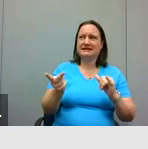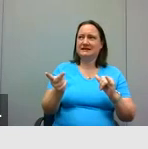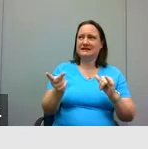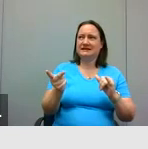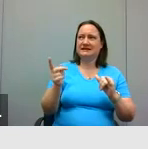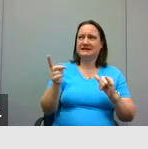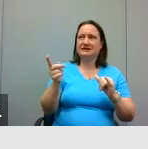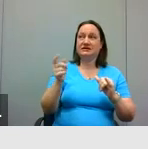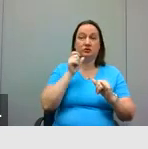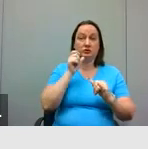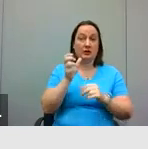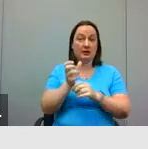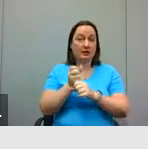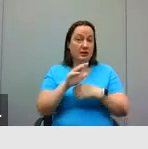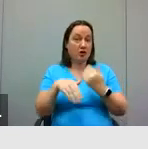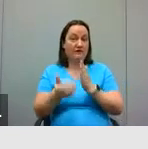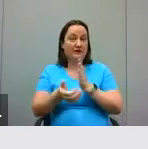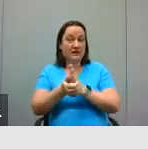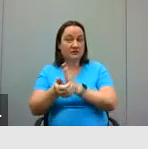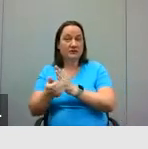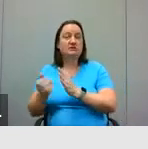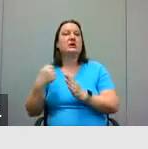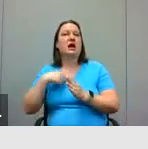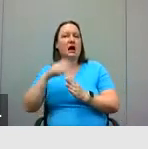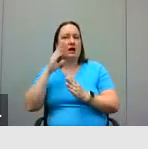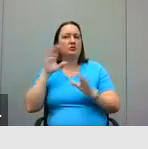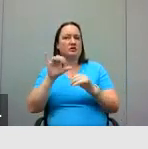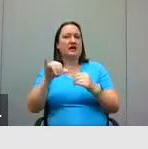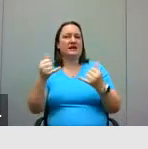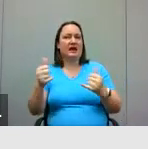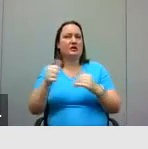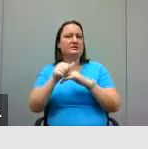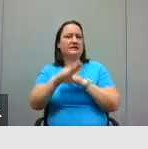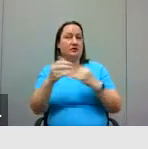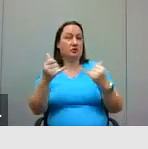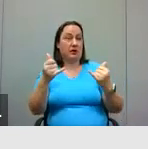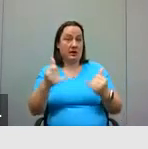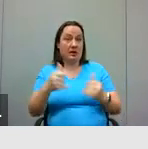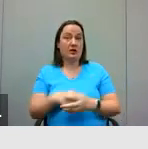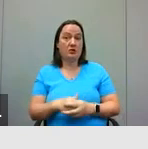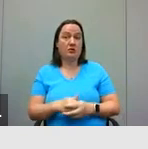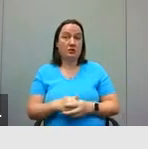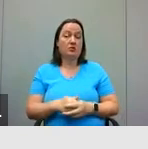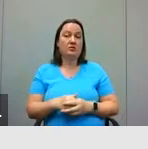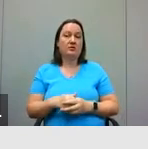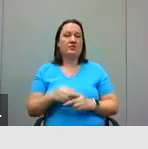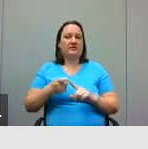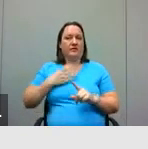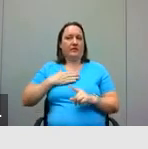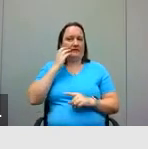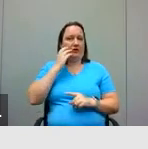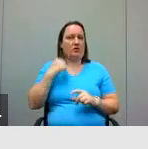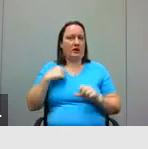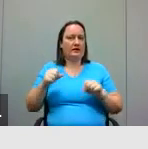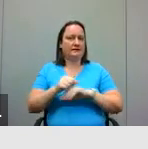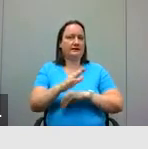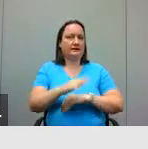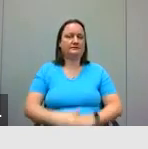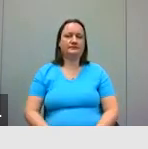getting all the attachments? I can do that right now. Okay. I can send it to you right now from my phone.